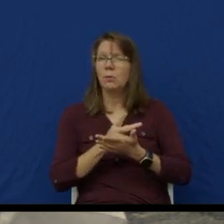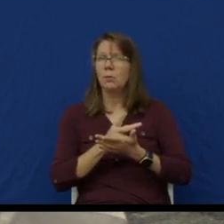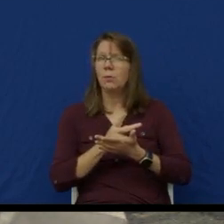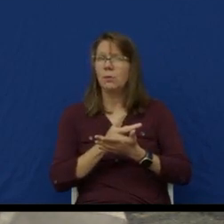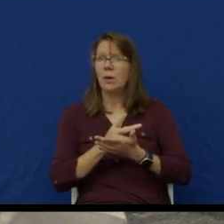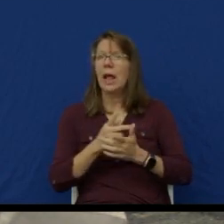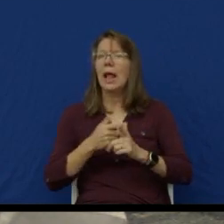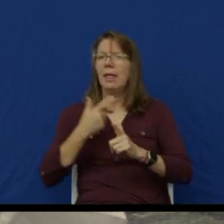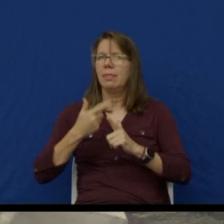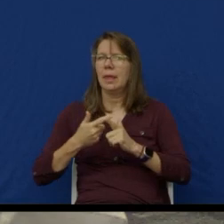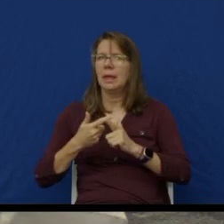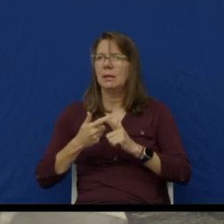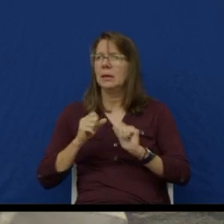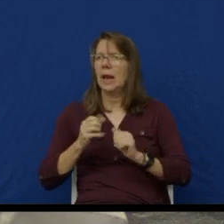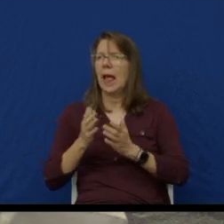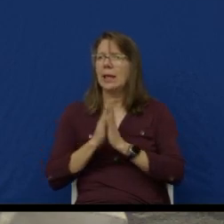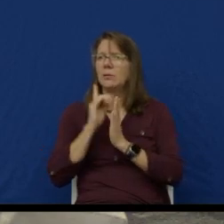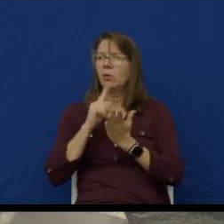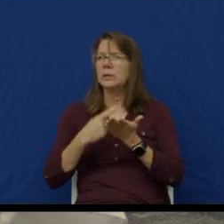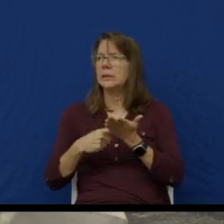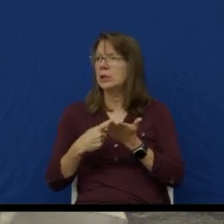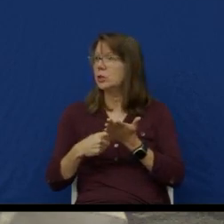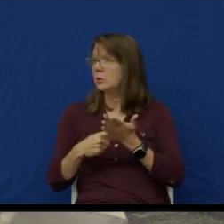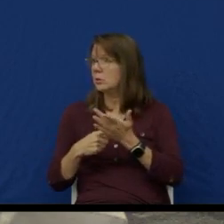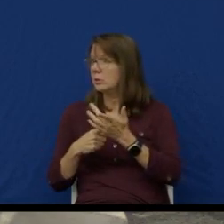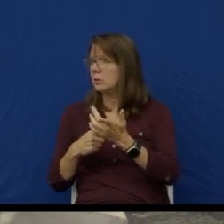for any discussion. So moved.